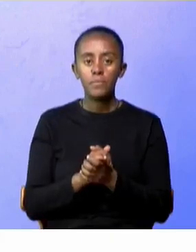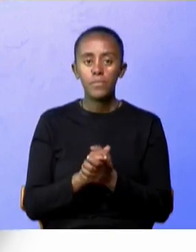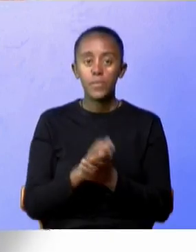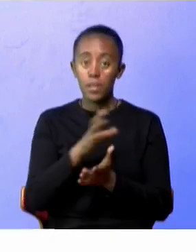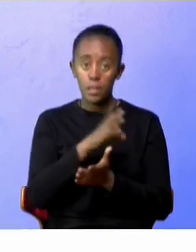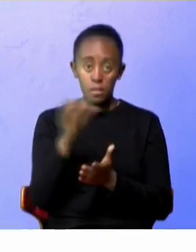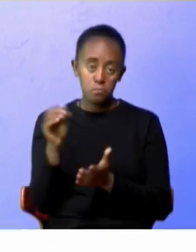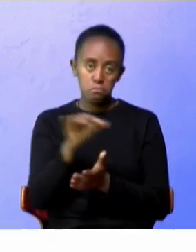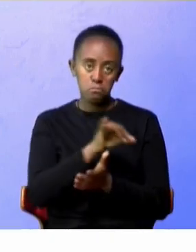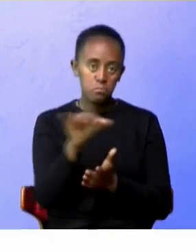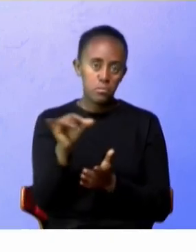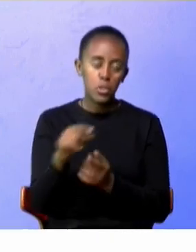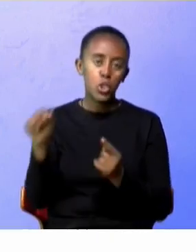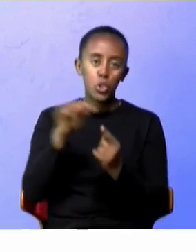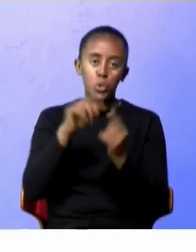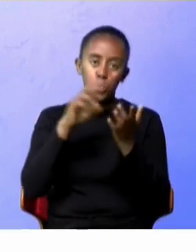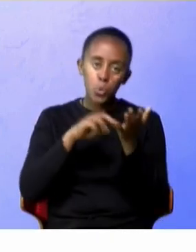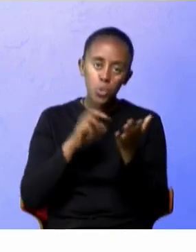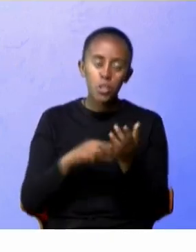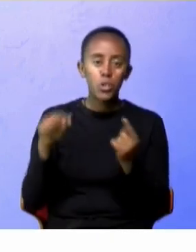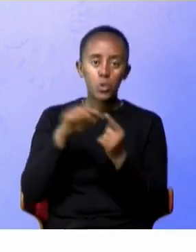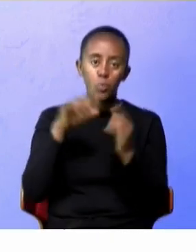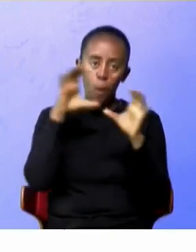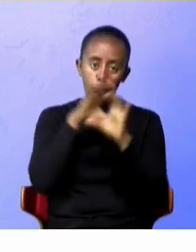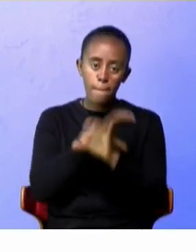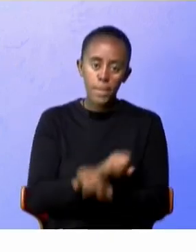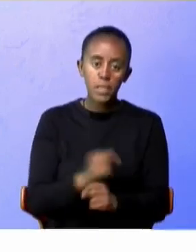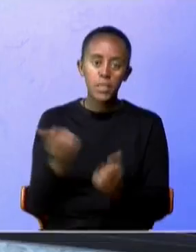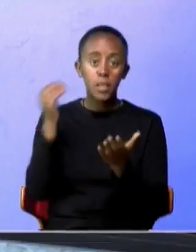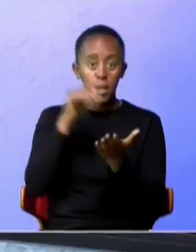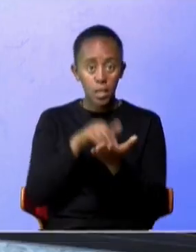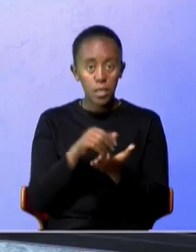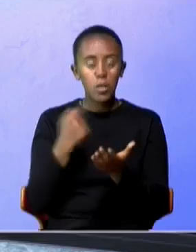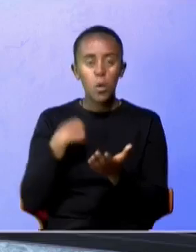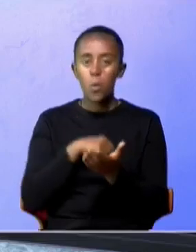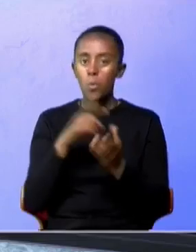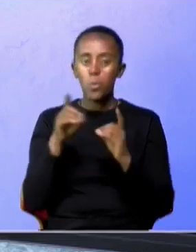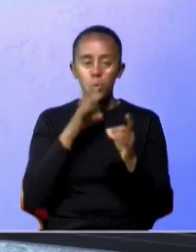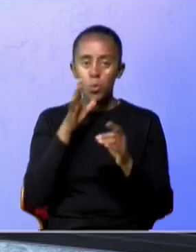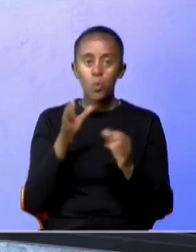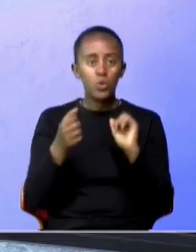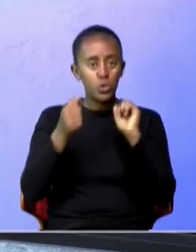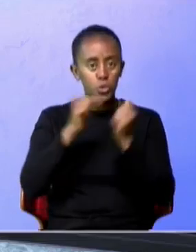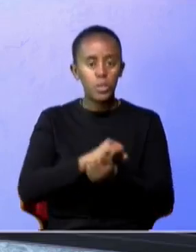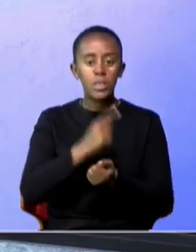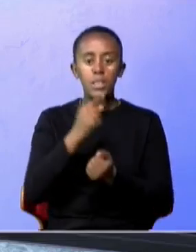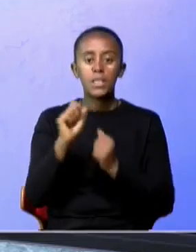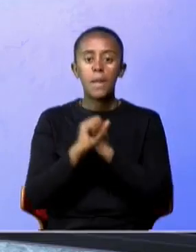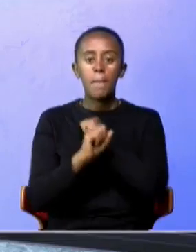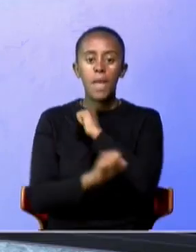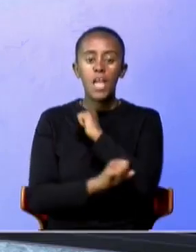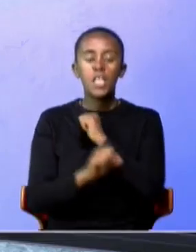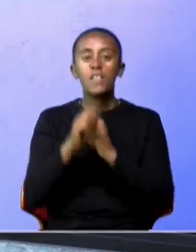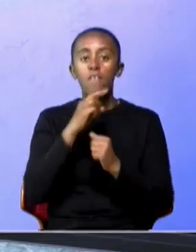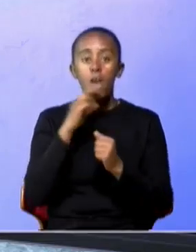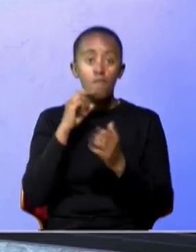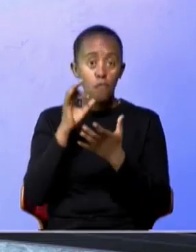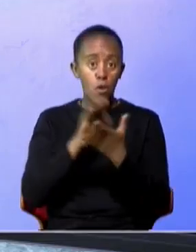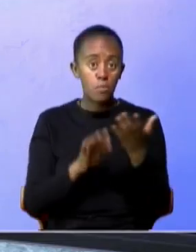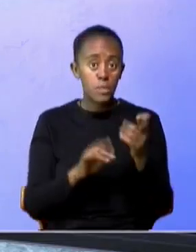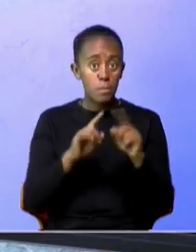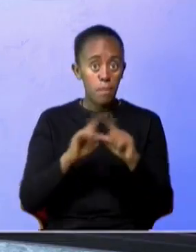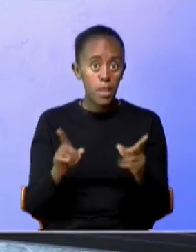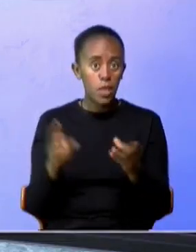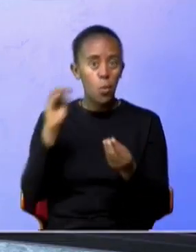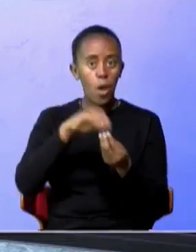and the like. To read, to complete. Again, we do not change the base verb forms, but we